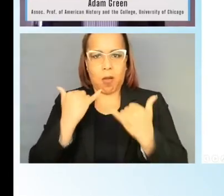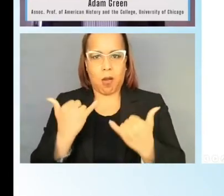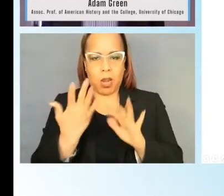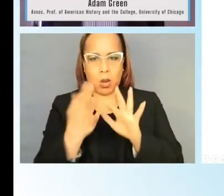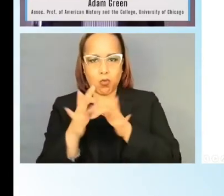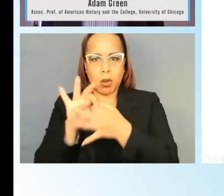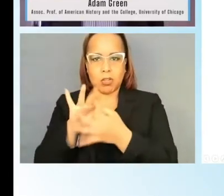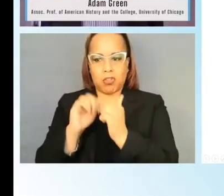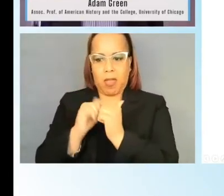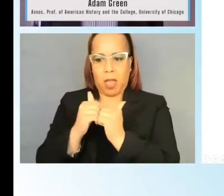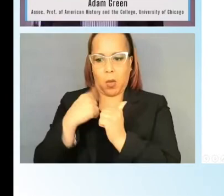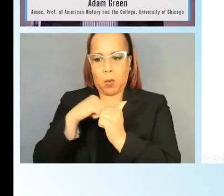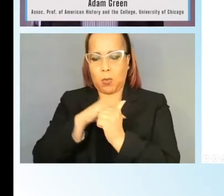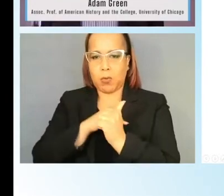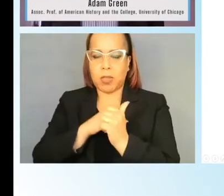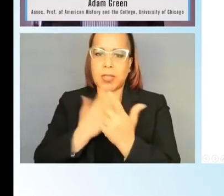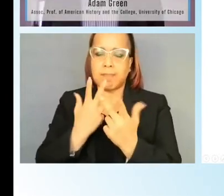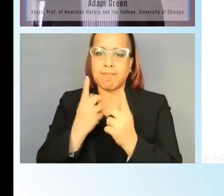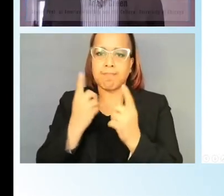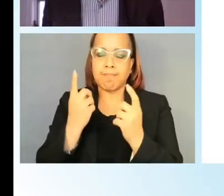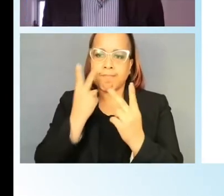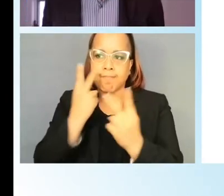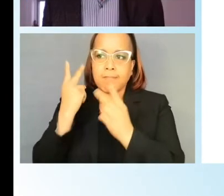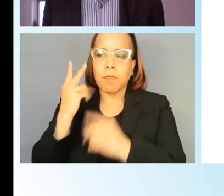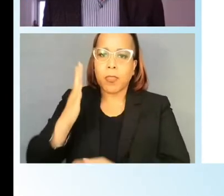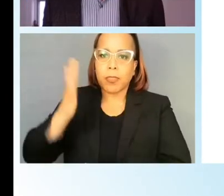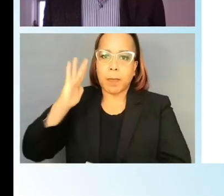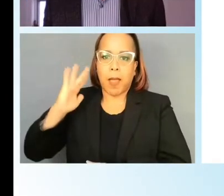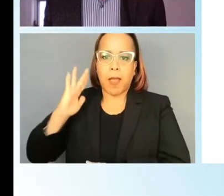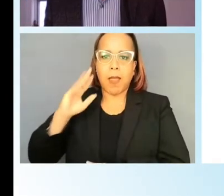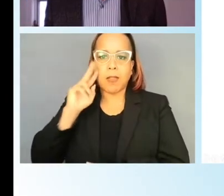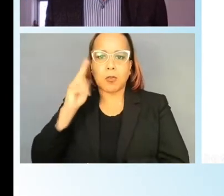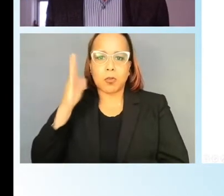we commemorate the past and look to the future.